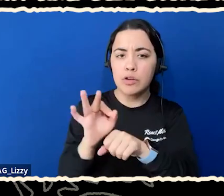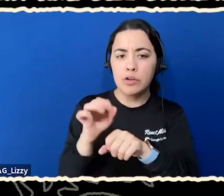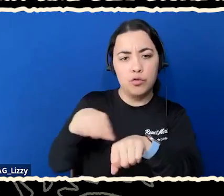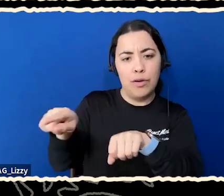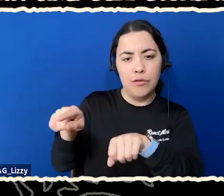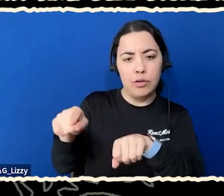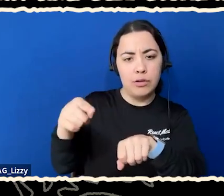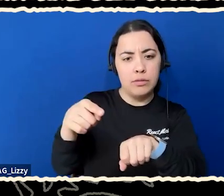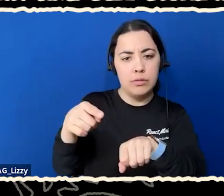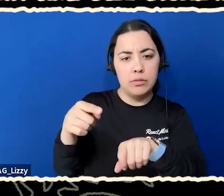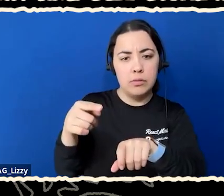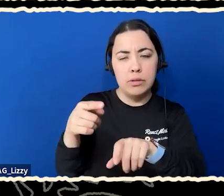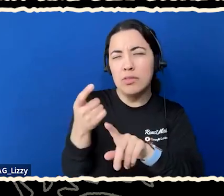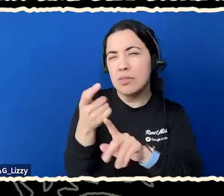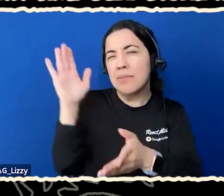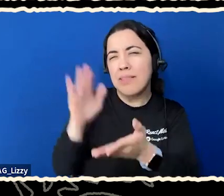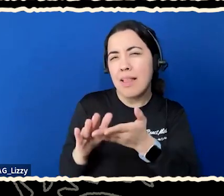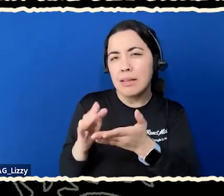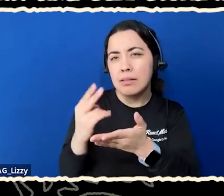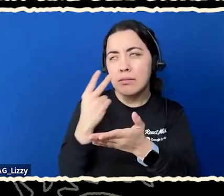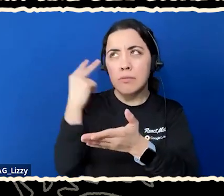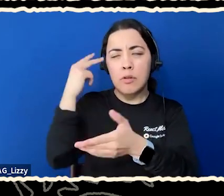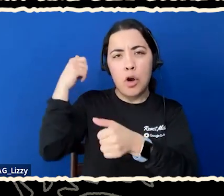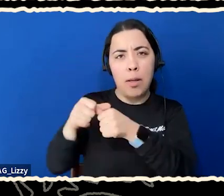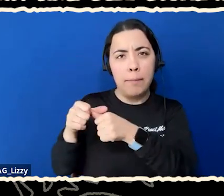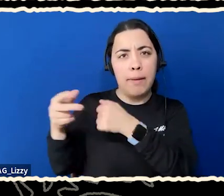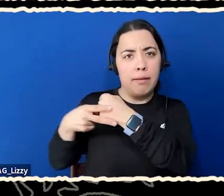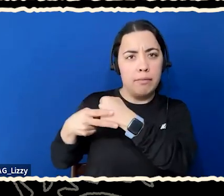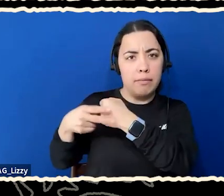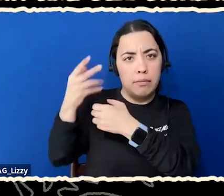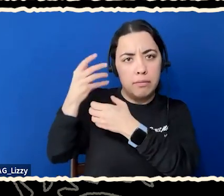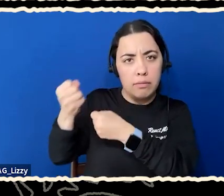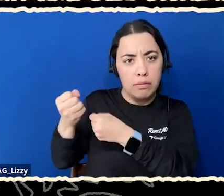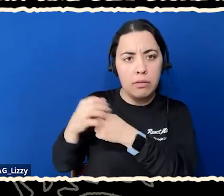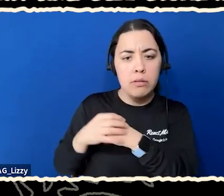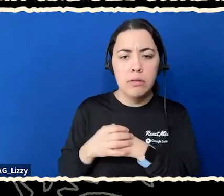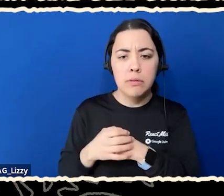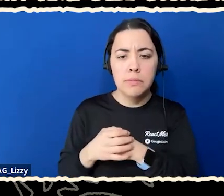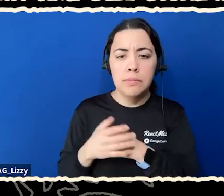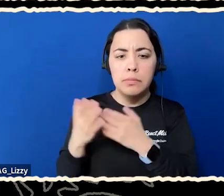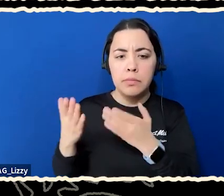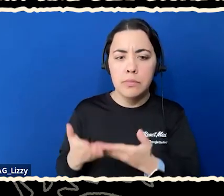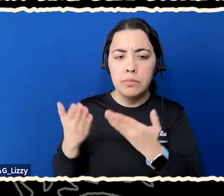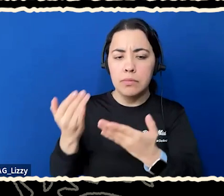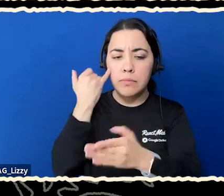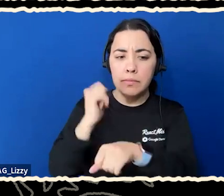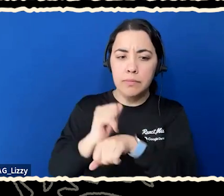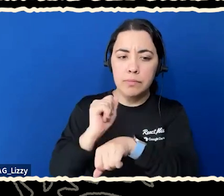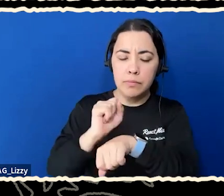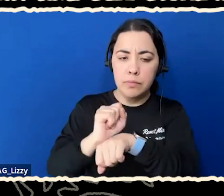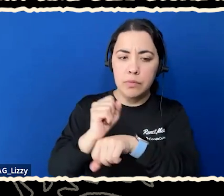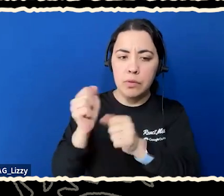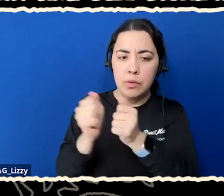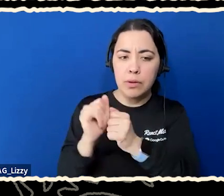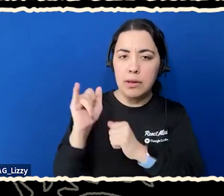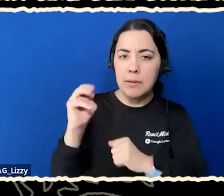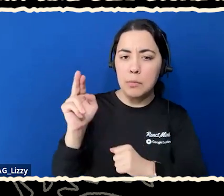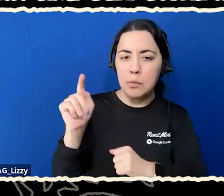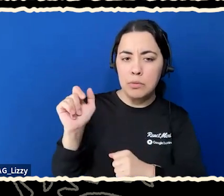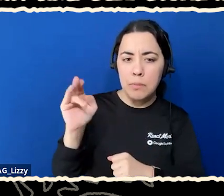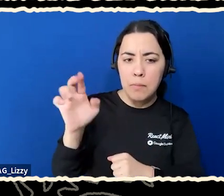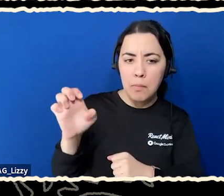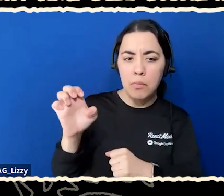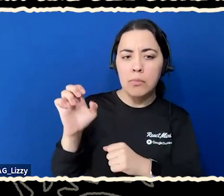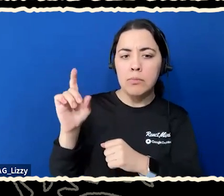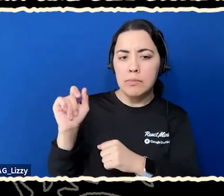If you work with immutable data structures, consider creating common constants for empty arrays, objects, or